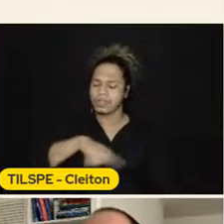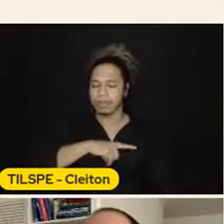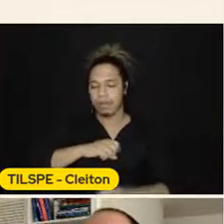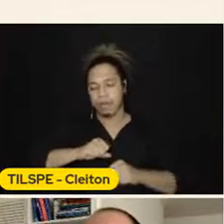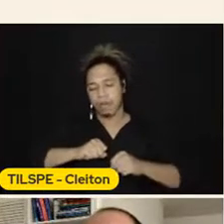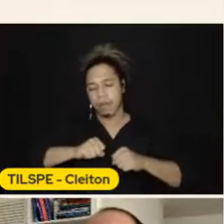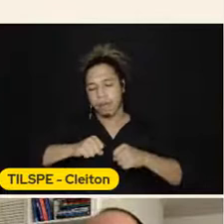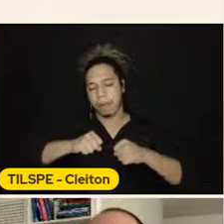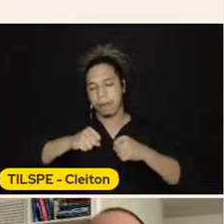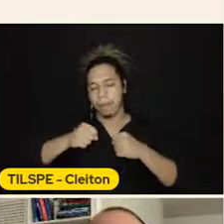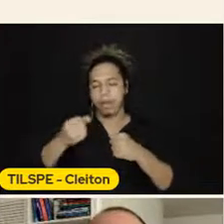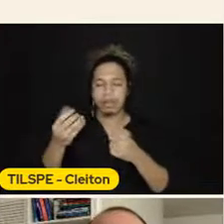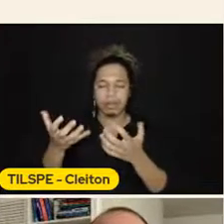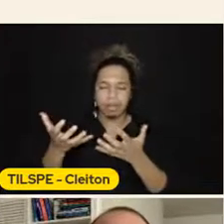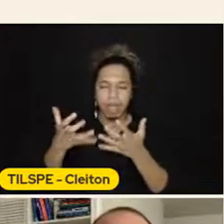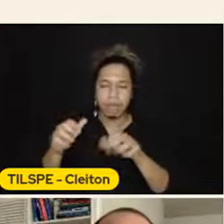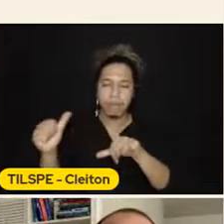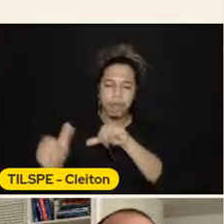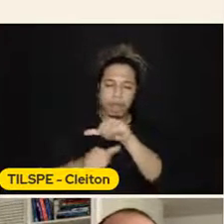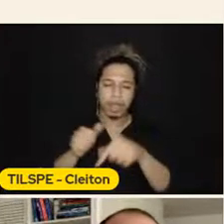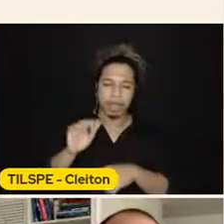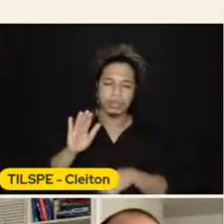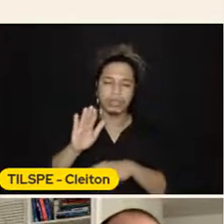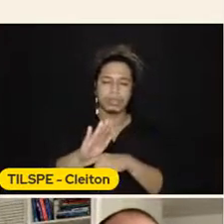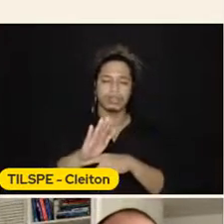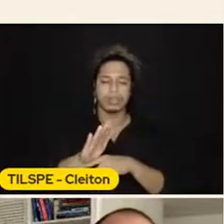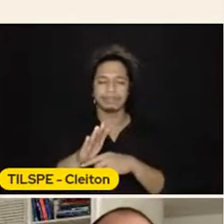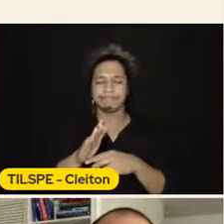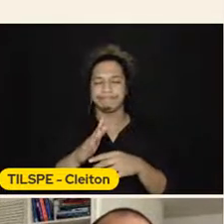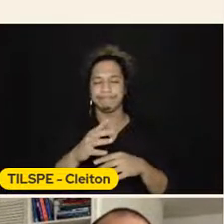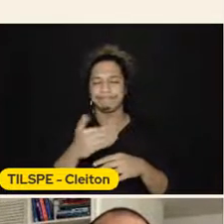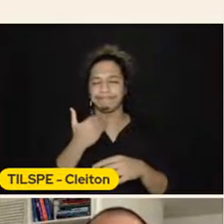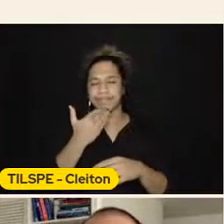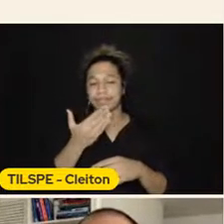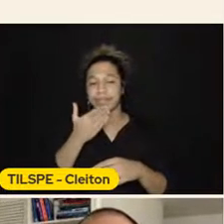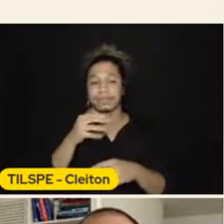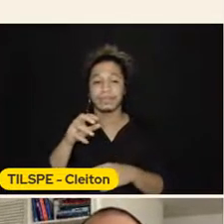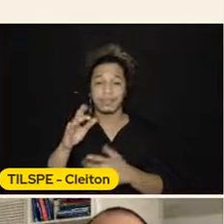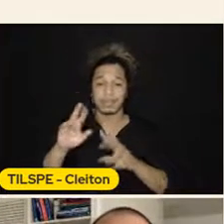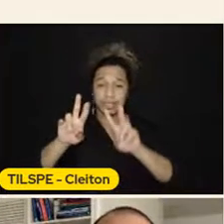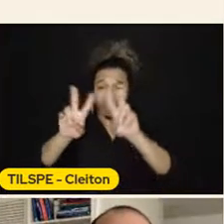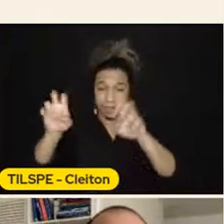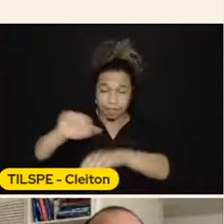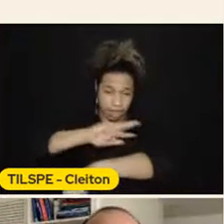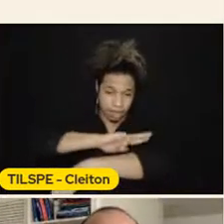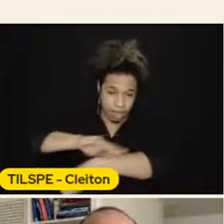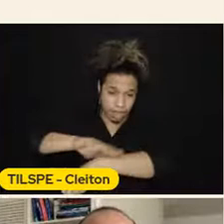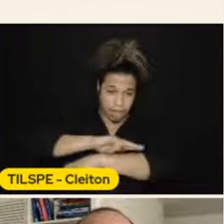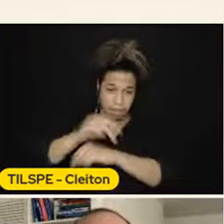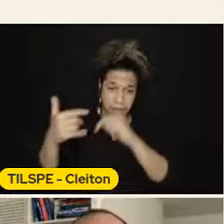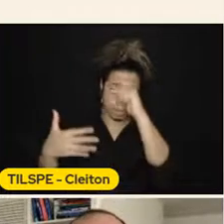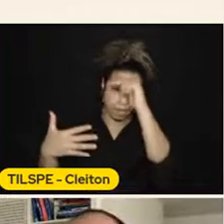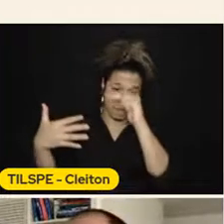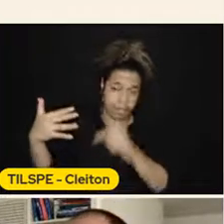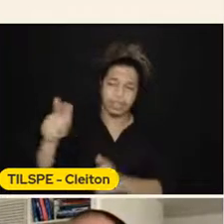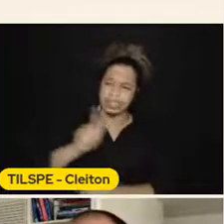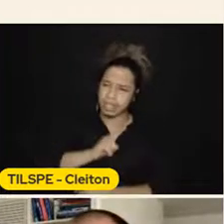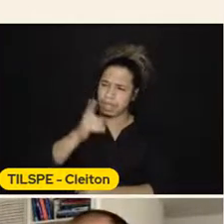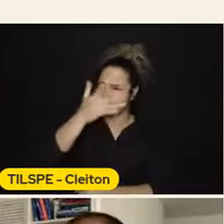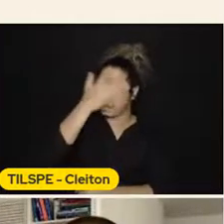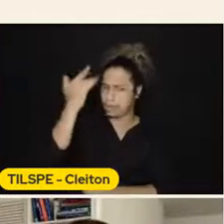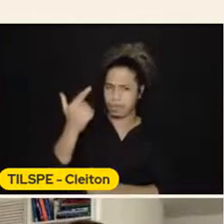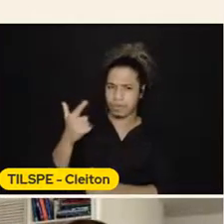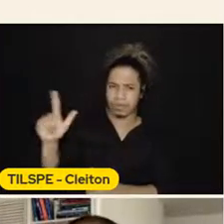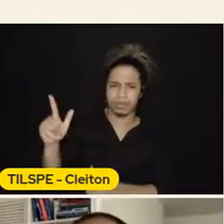developed? We cannot say that racial aspects will disappear. There is another person, she's Indian, I